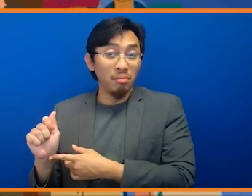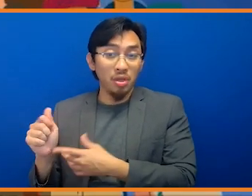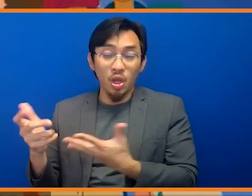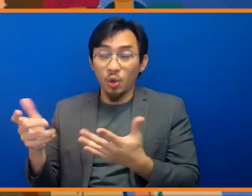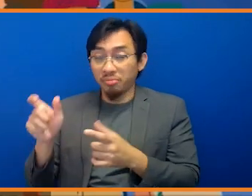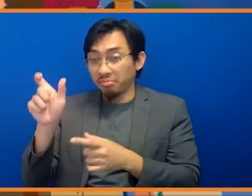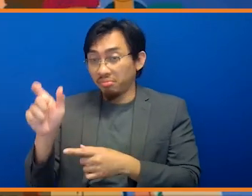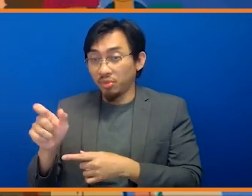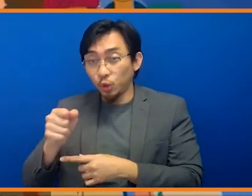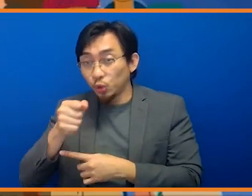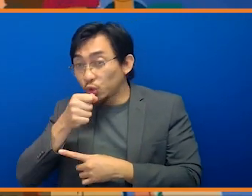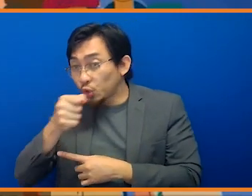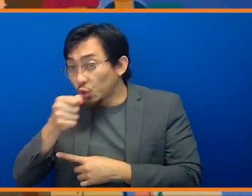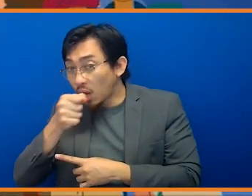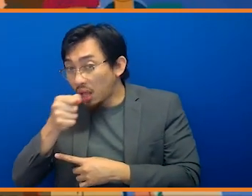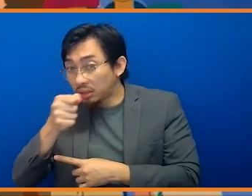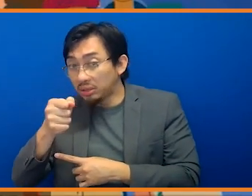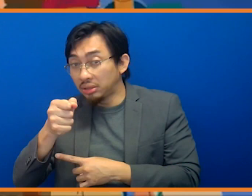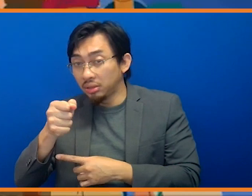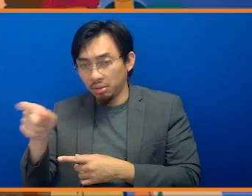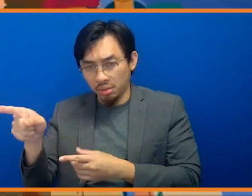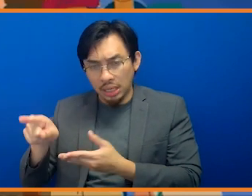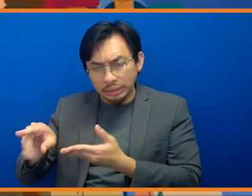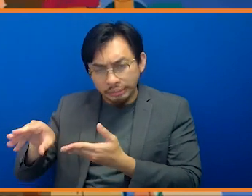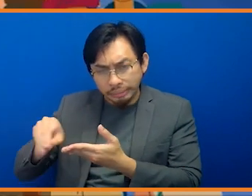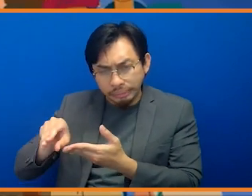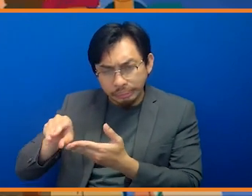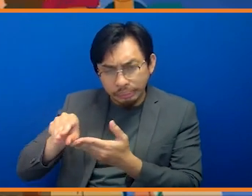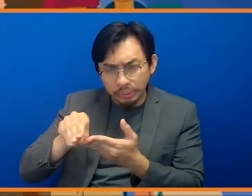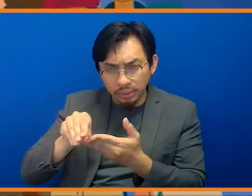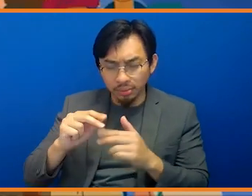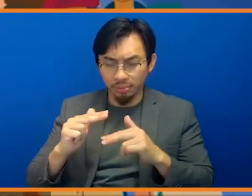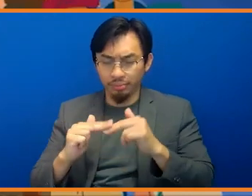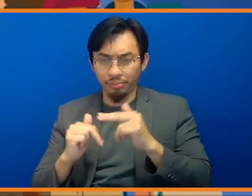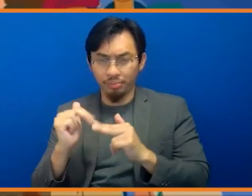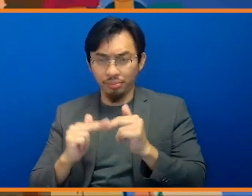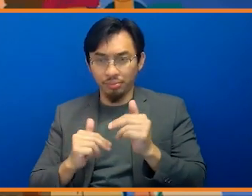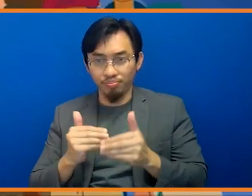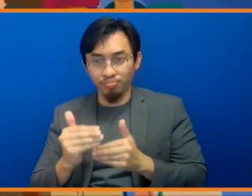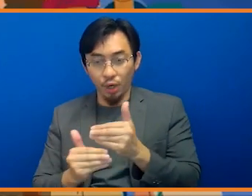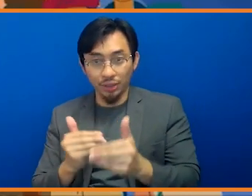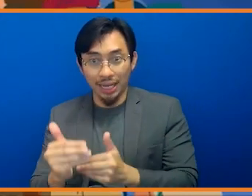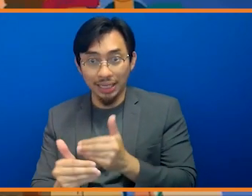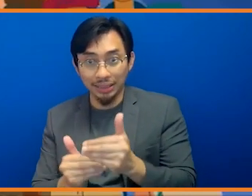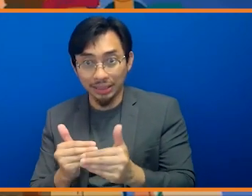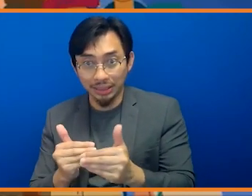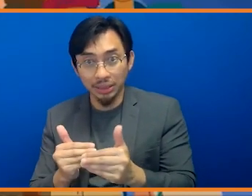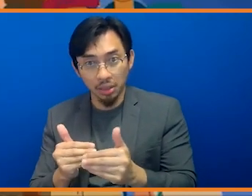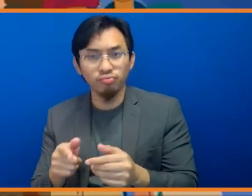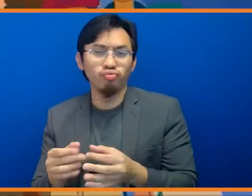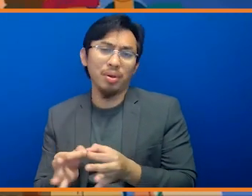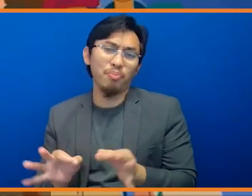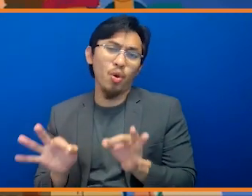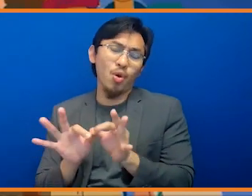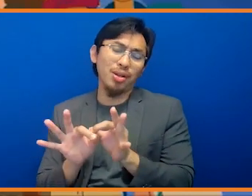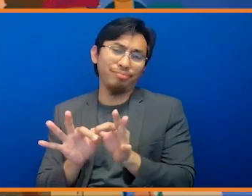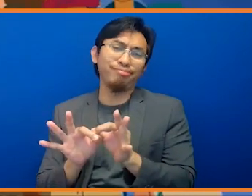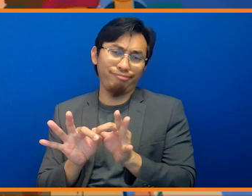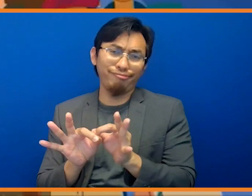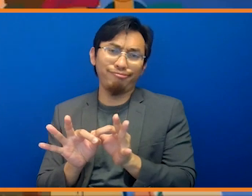the journalists, in collecting and recording the reconstruction process remains important.